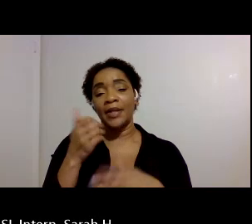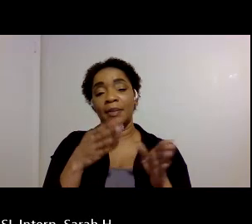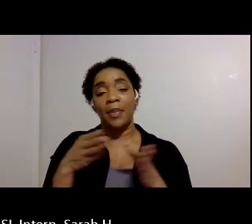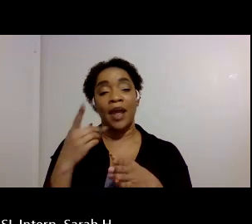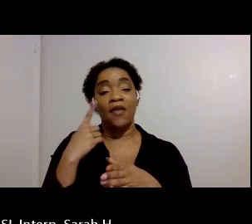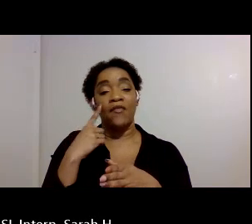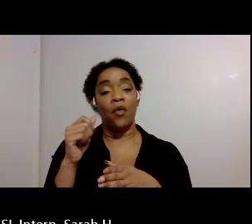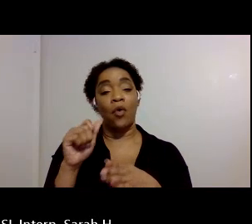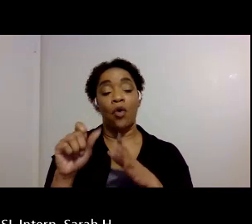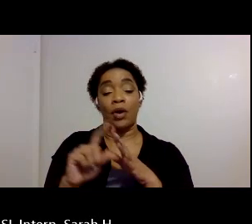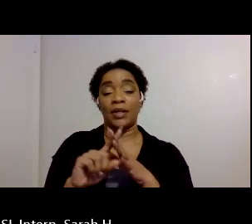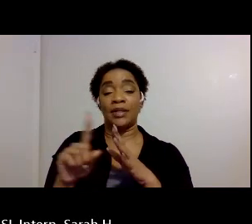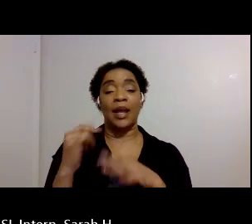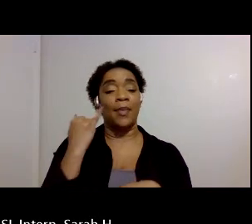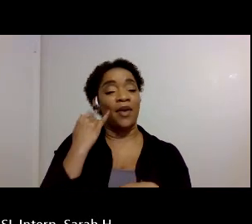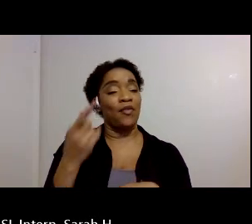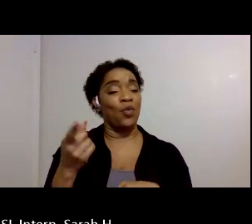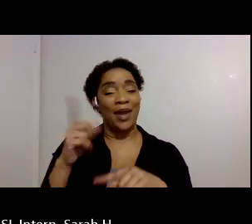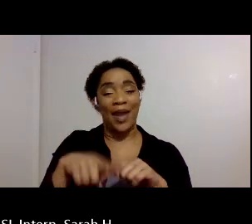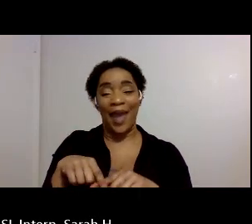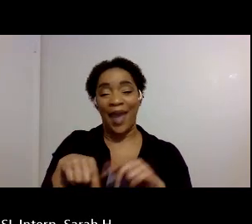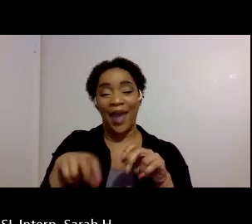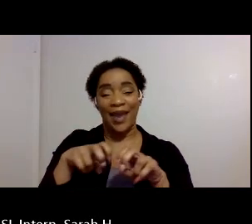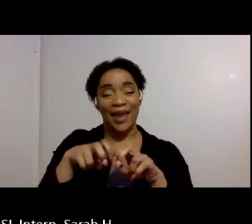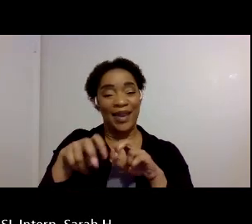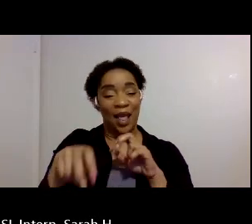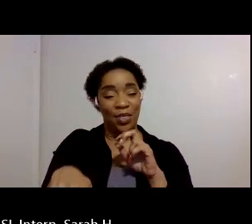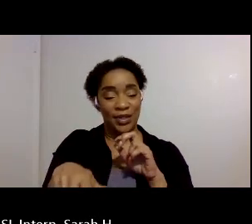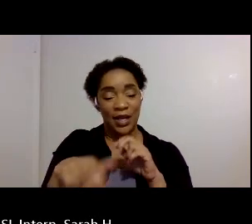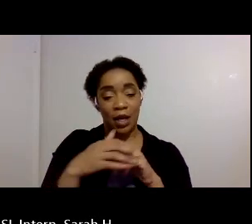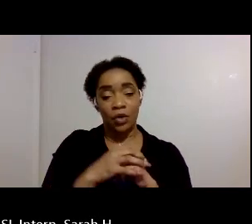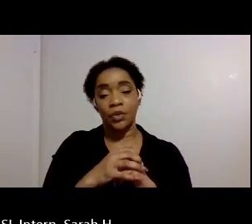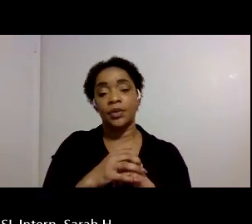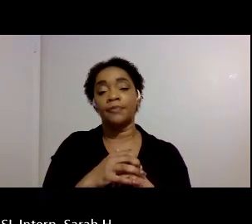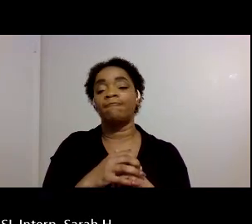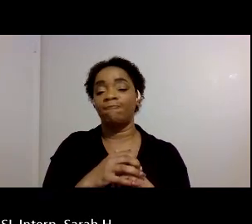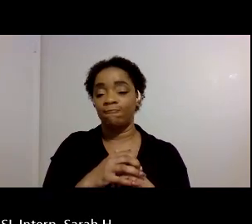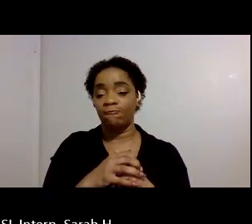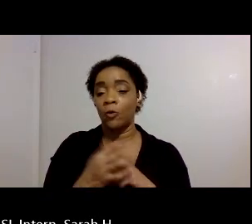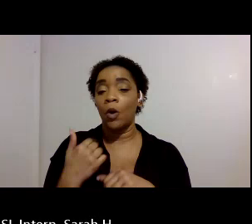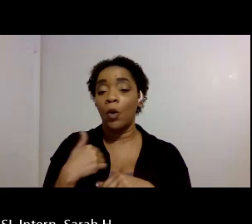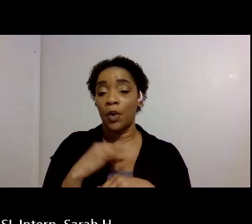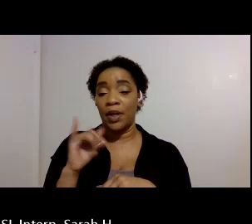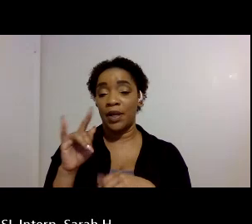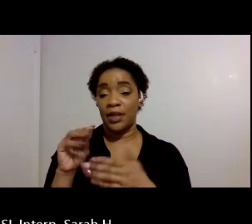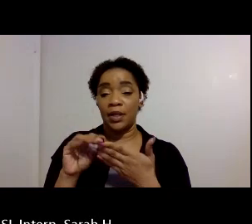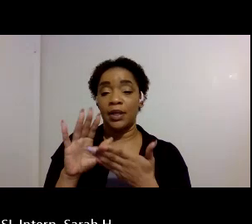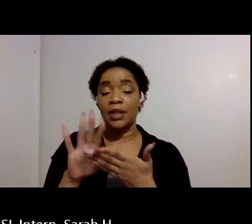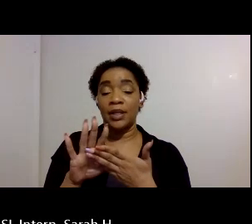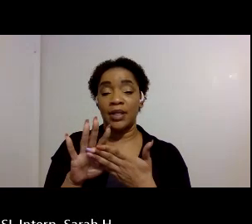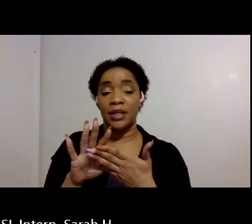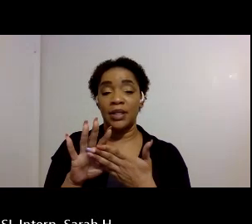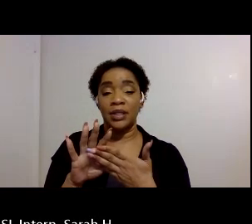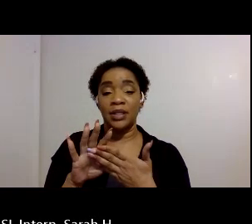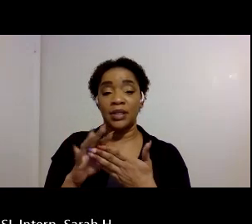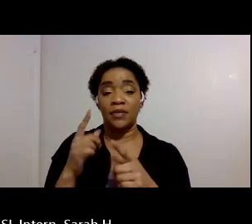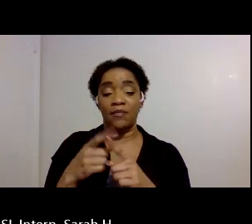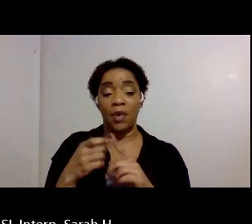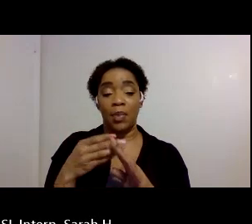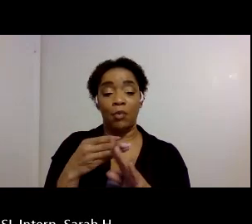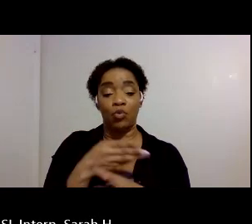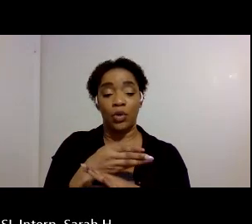down the stairs? If you can't get out down the stairs, we had listed where, once again, from the previous question, if you can